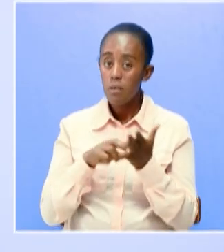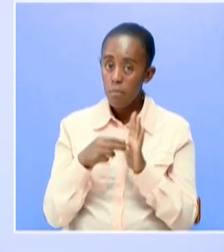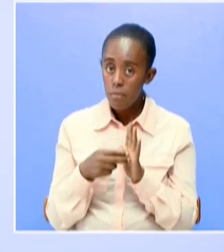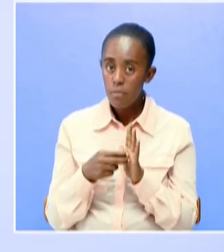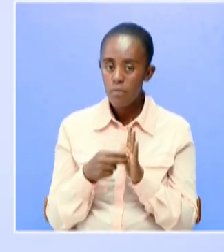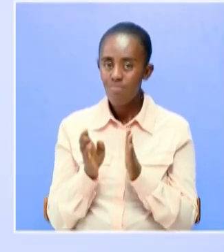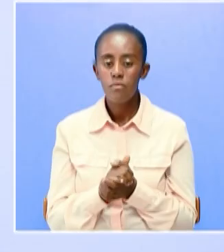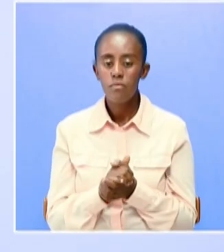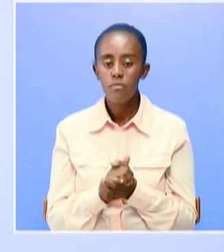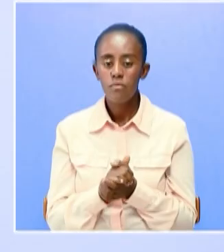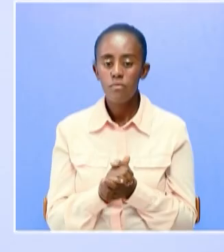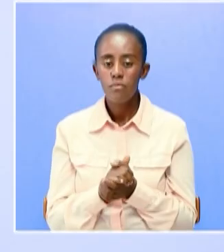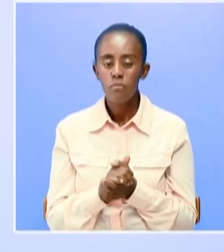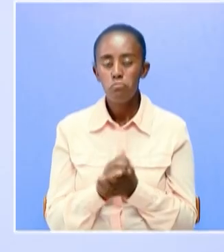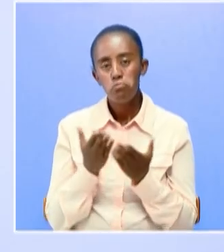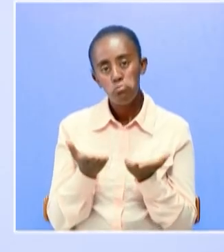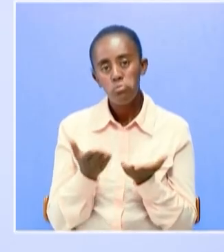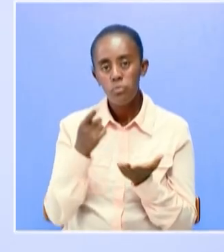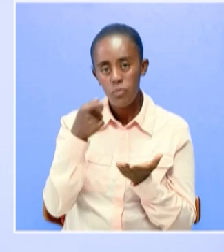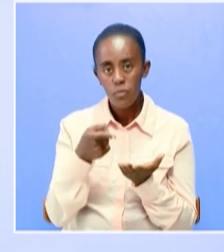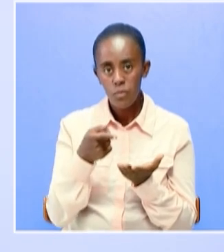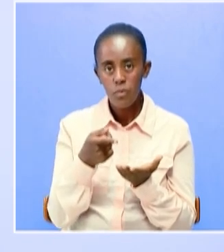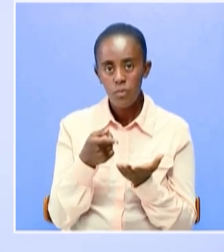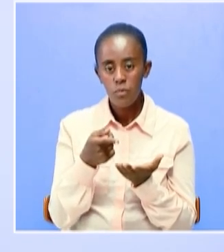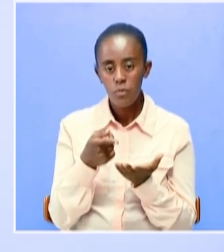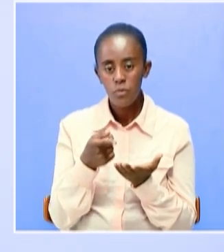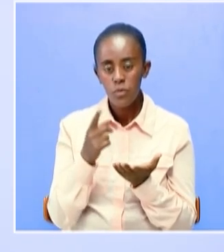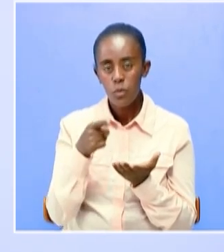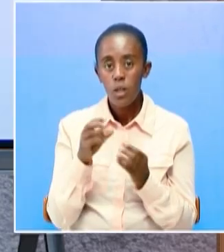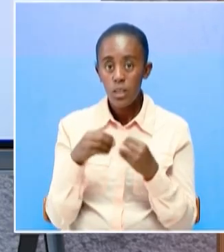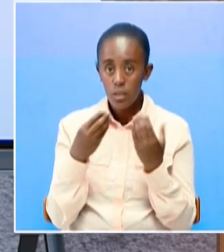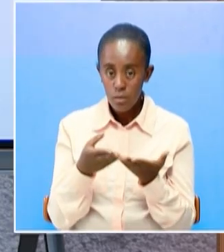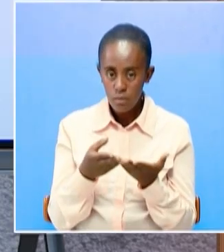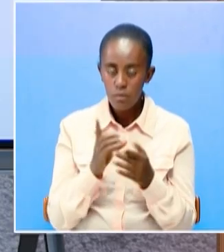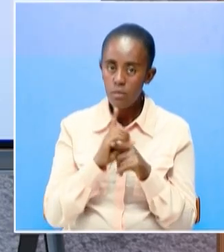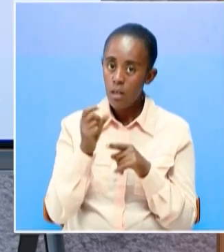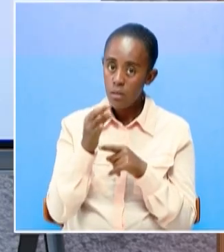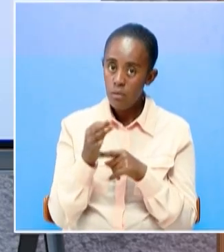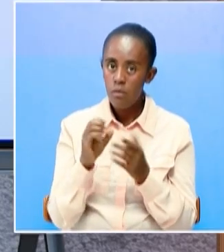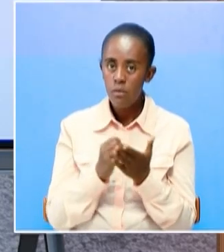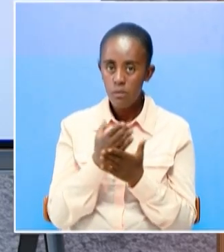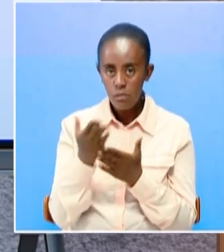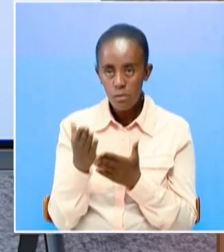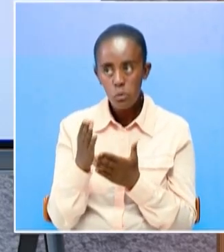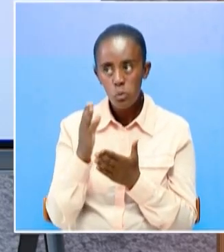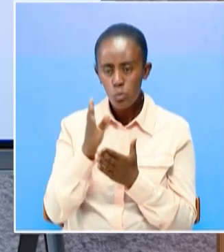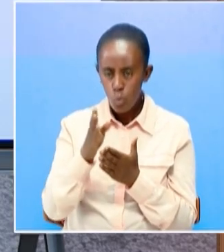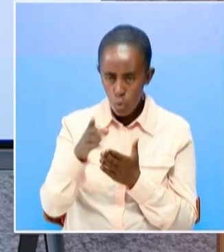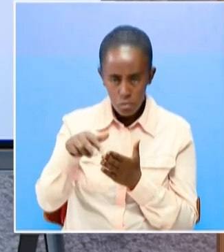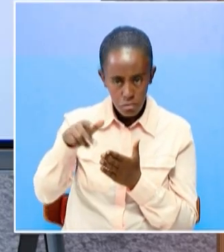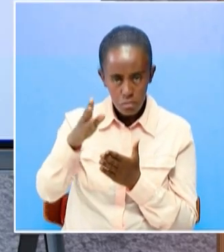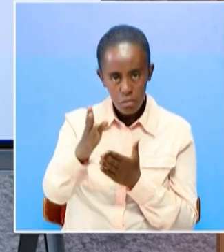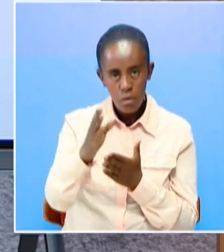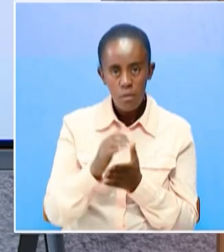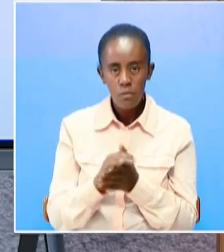this junction, okay? In such ways, we can use or we can give the direction of something. Go ahead. Go ahead